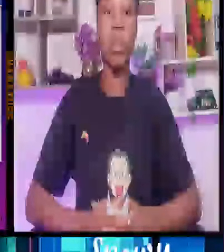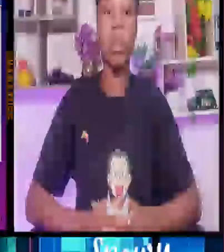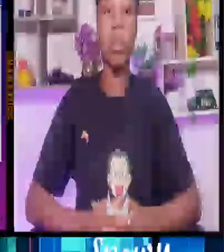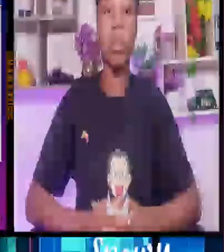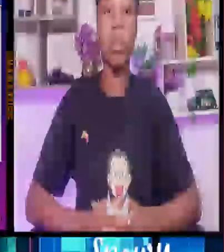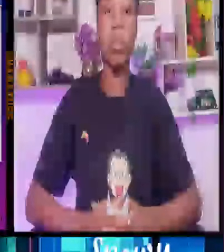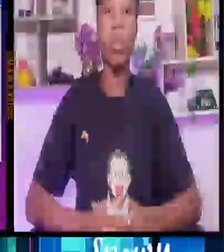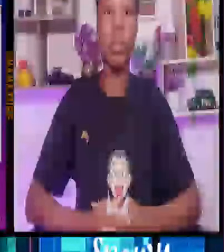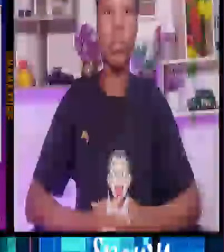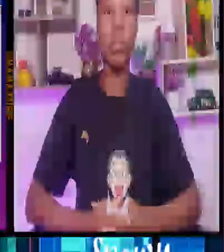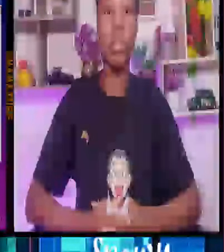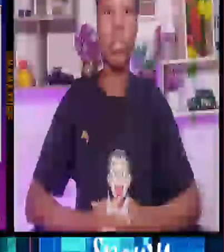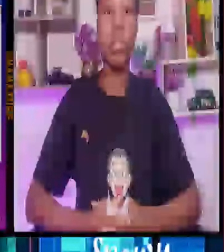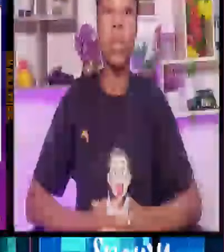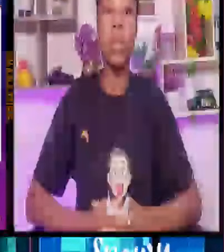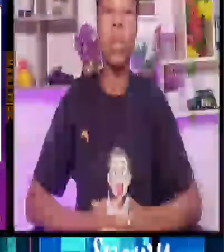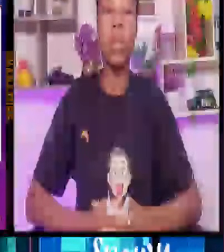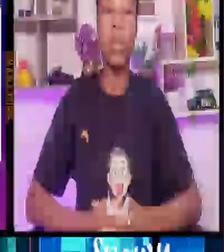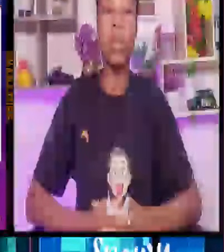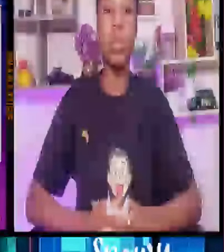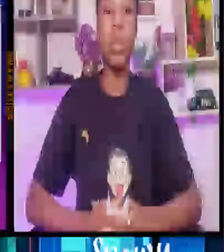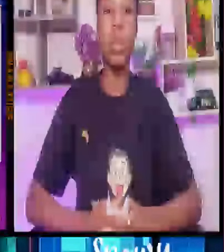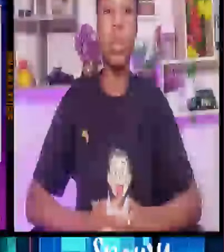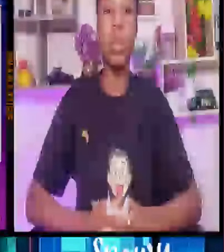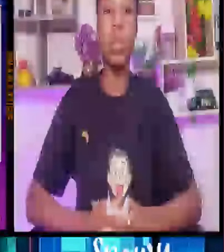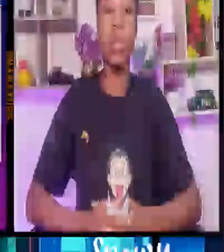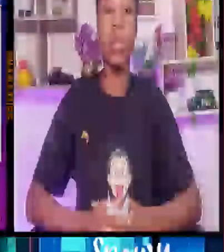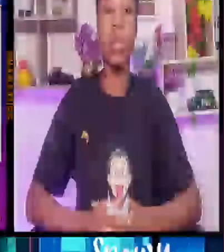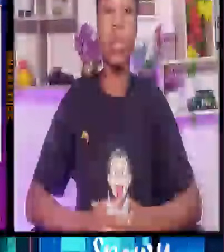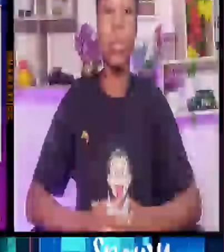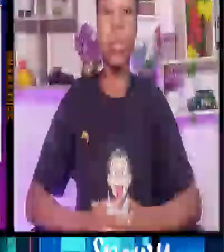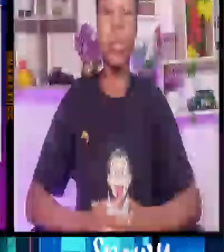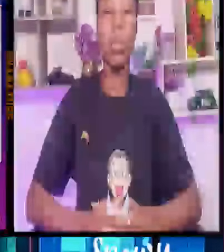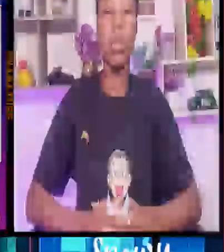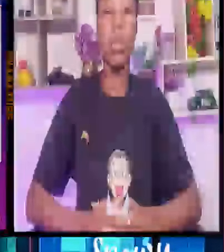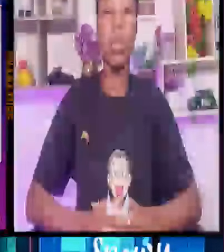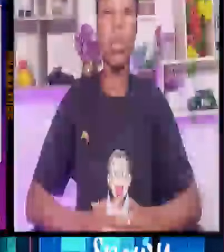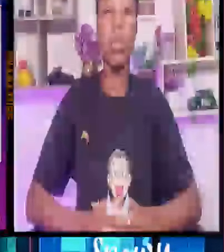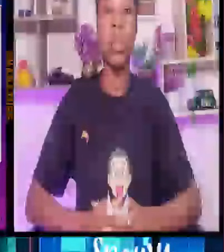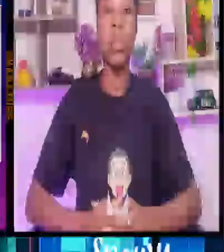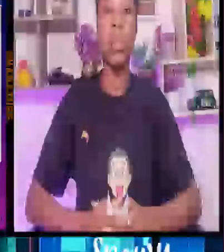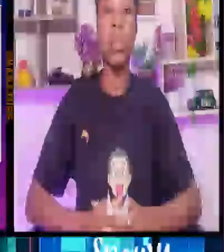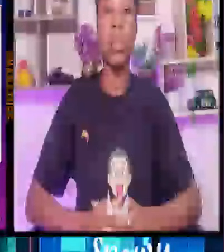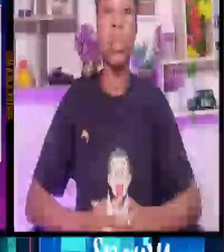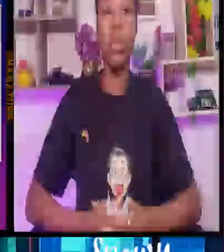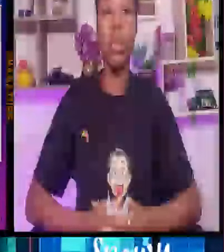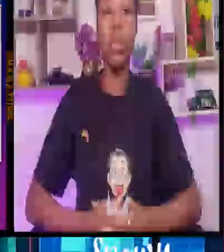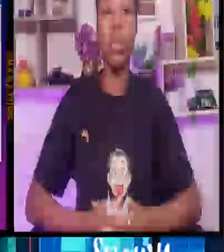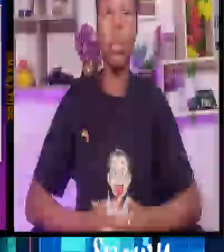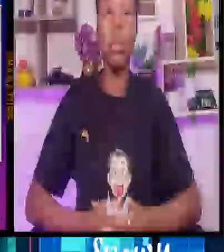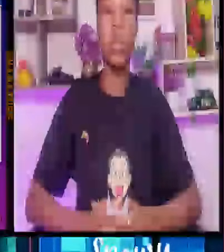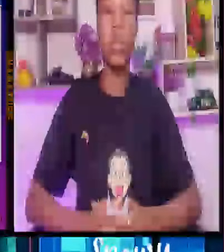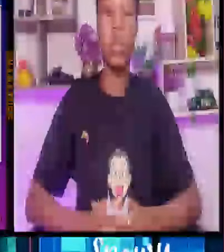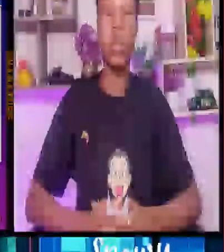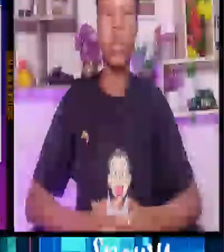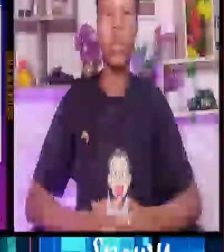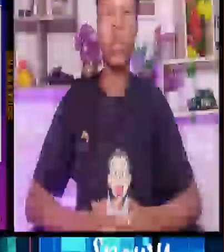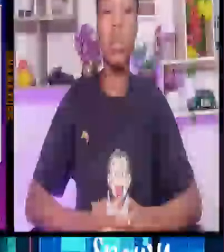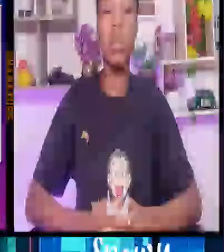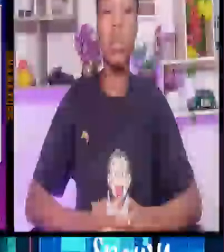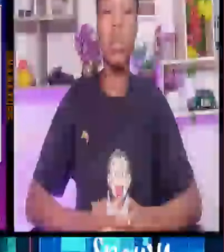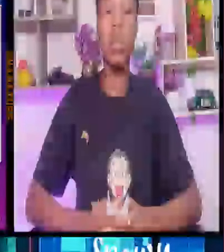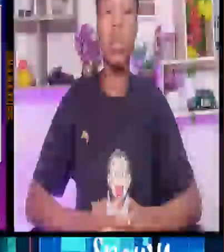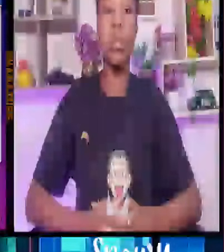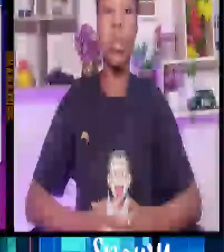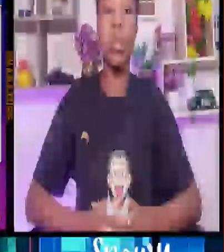party has calendar. The party has set a plan in steel. As we speak, the party is planning and working